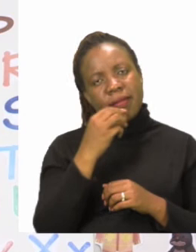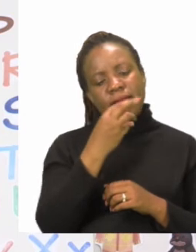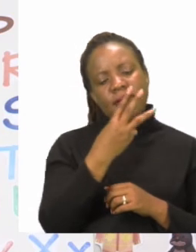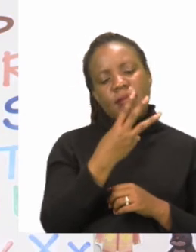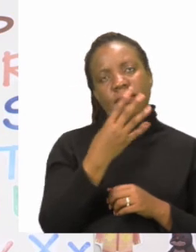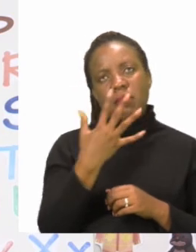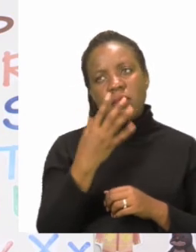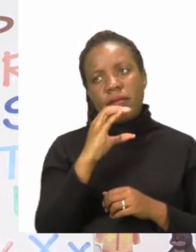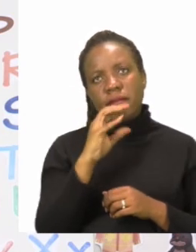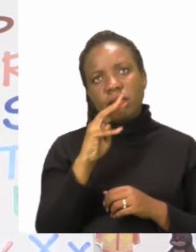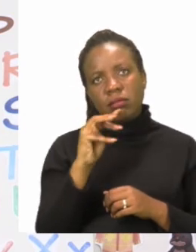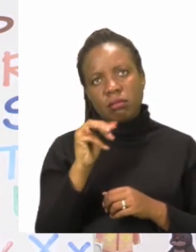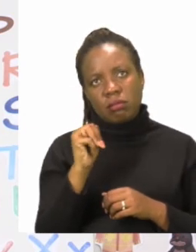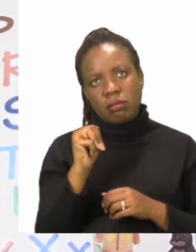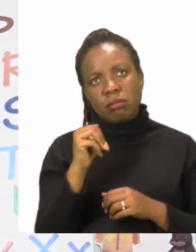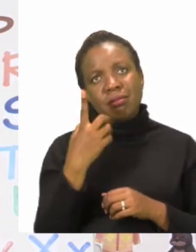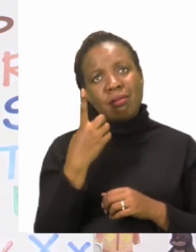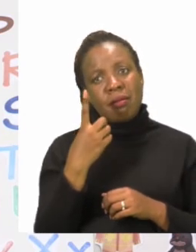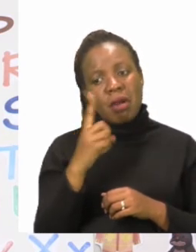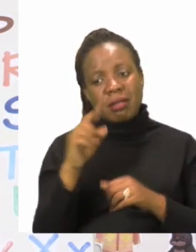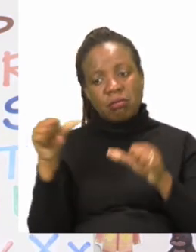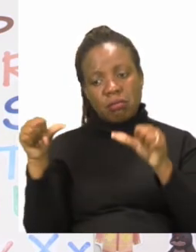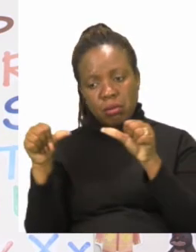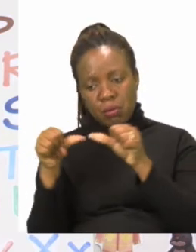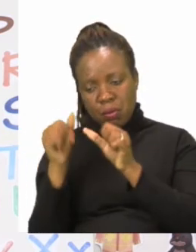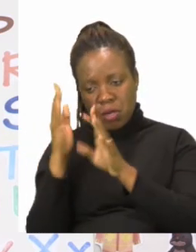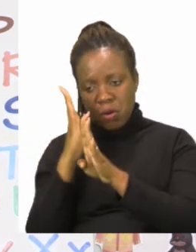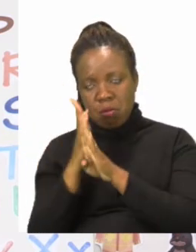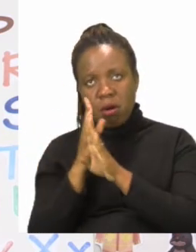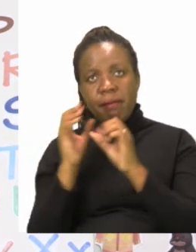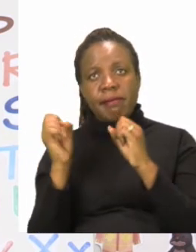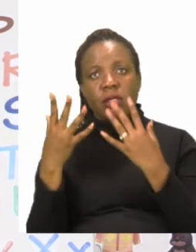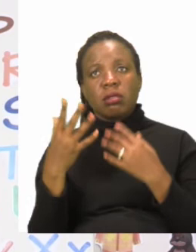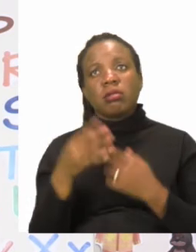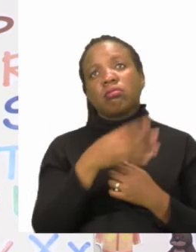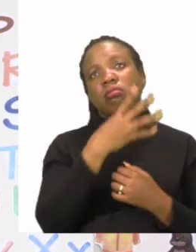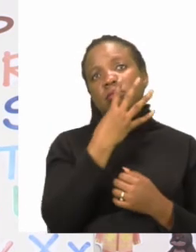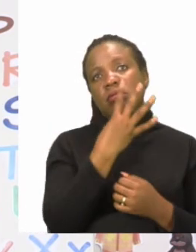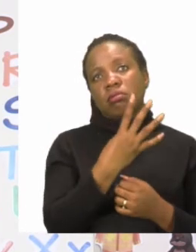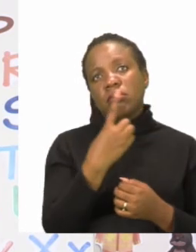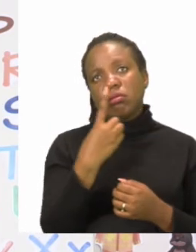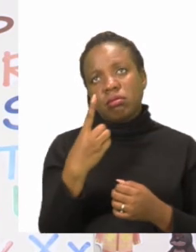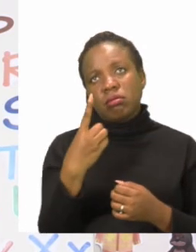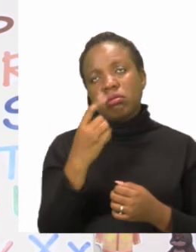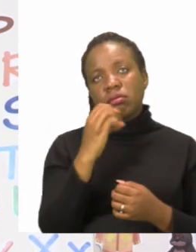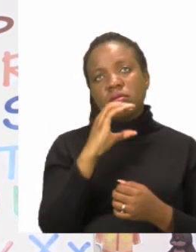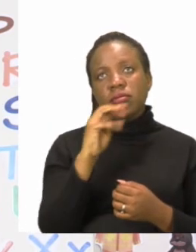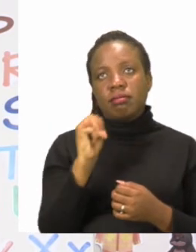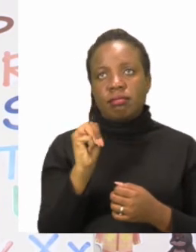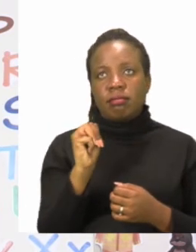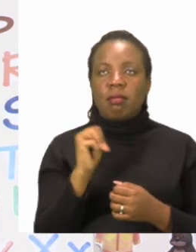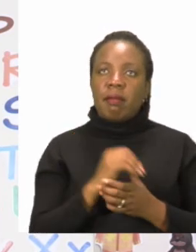35 centimeters, but I measured 41 centimeters.